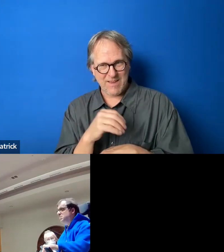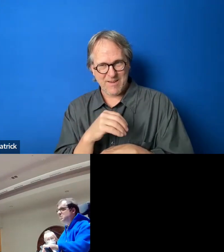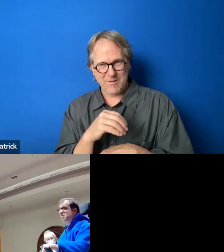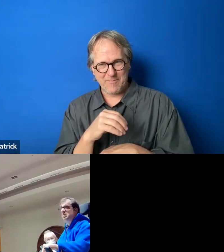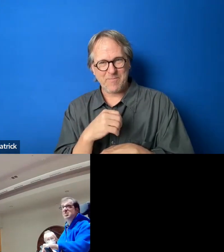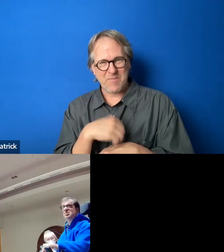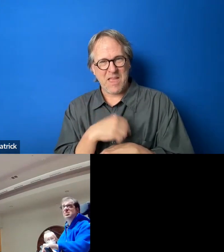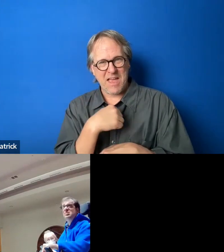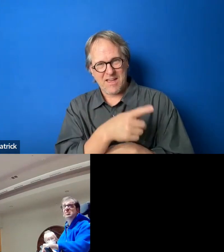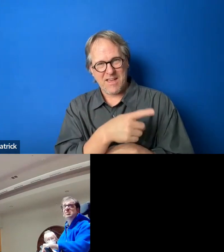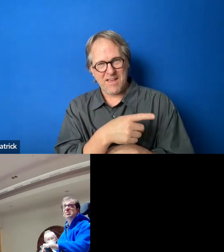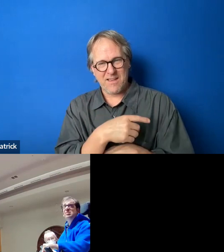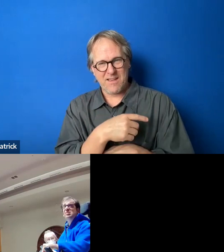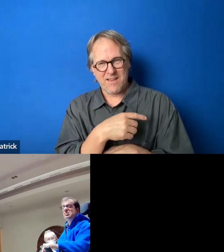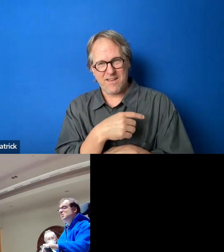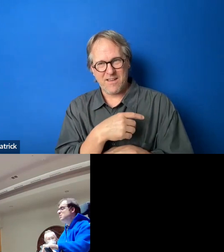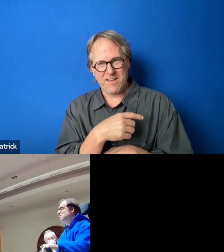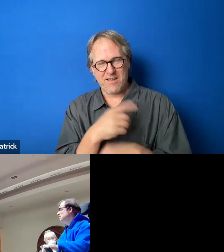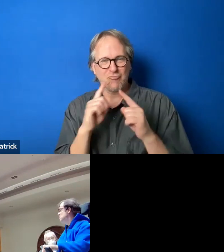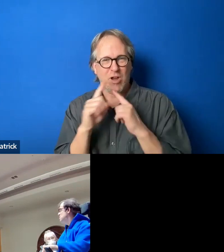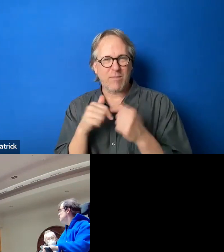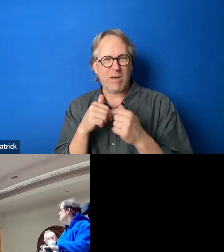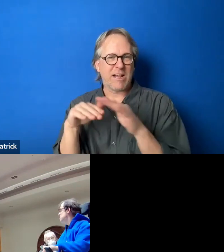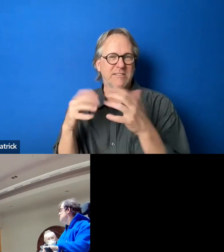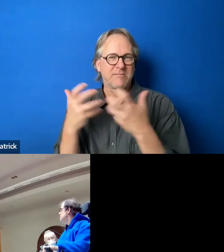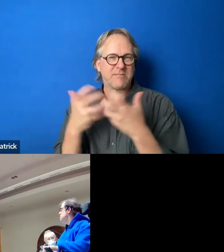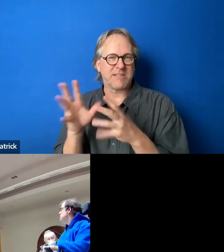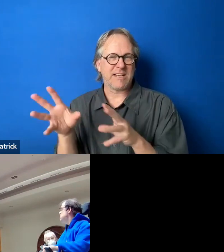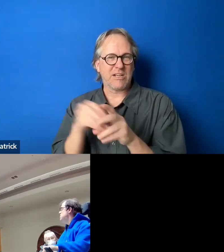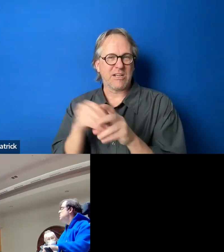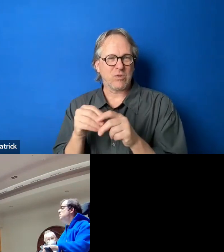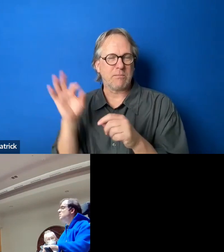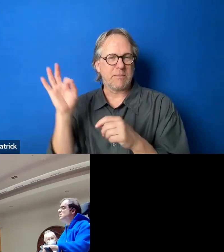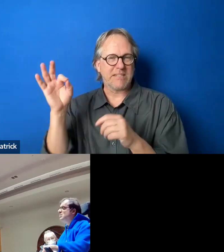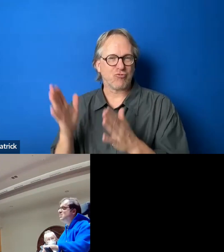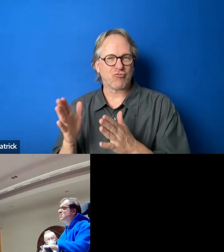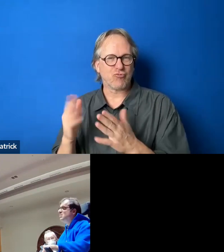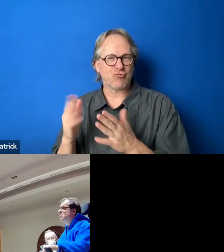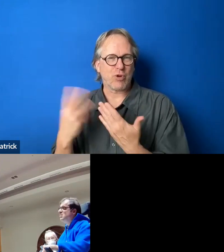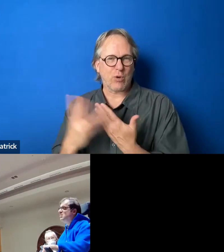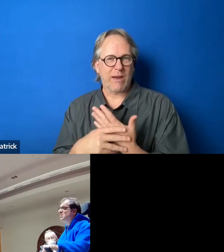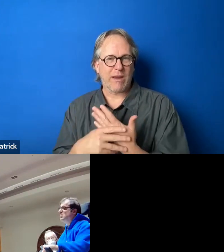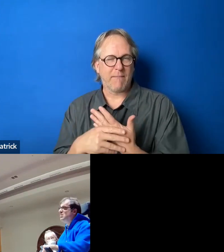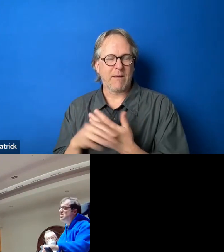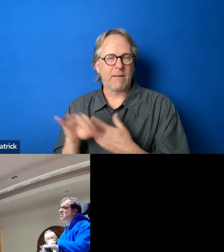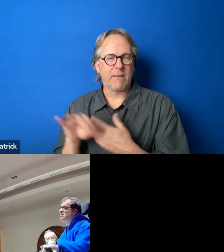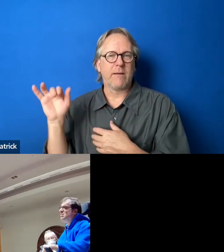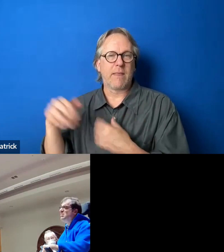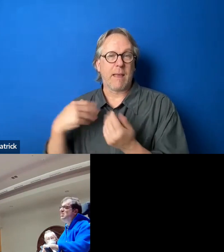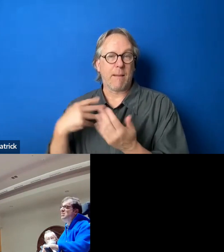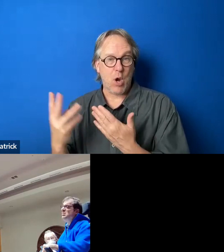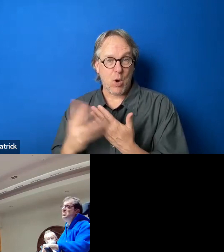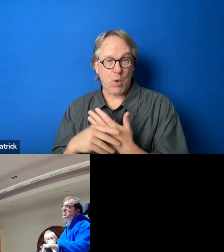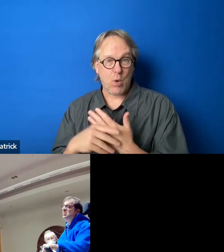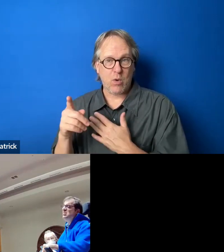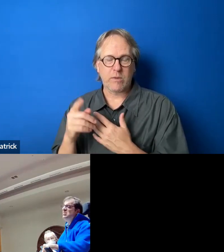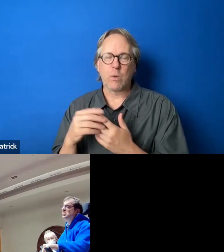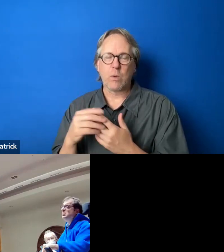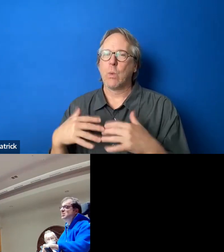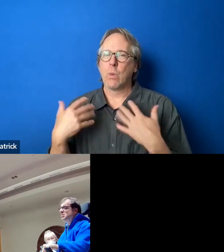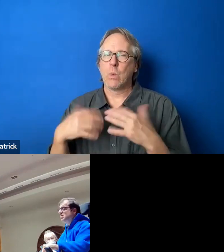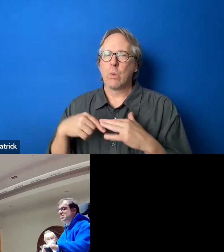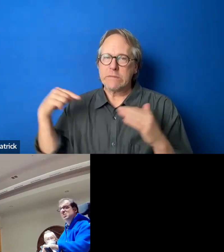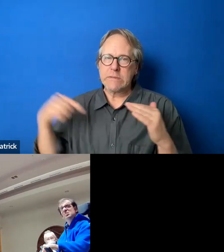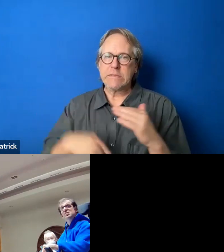was talking about the Accessibility and Inclusion Ministry Program, which is a deep,